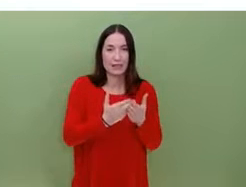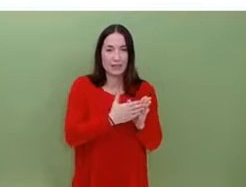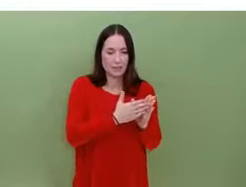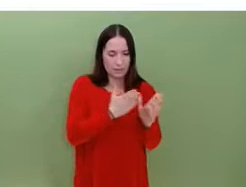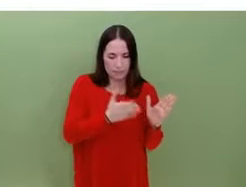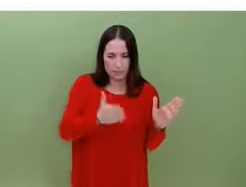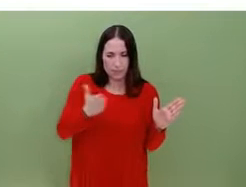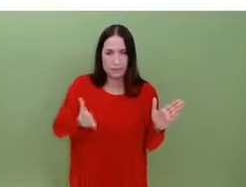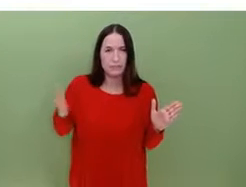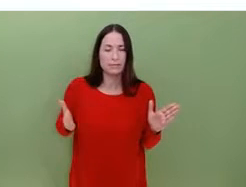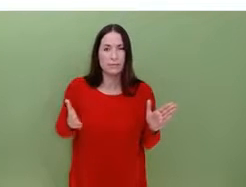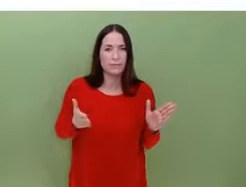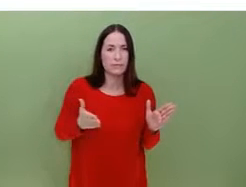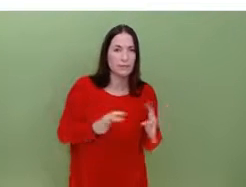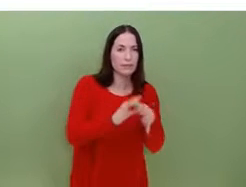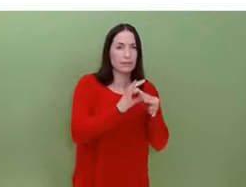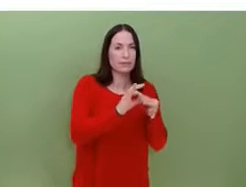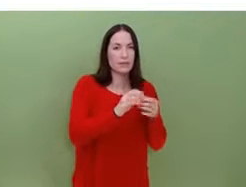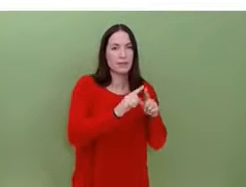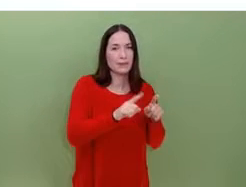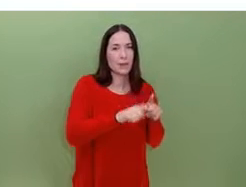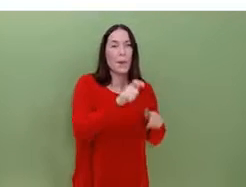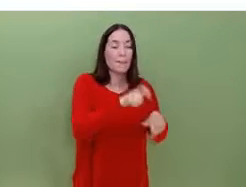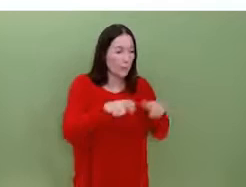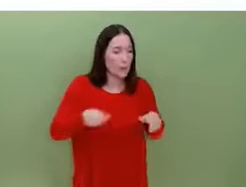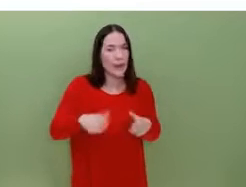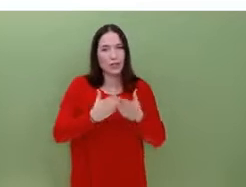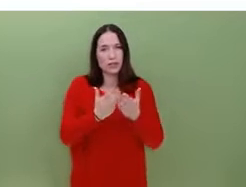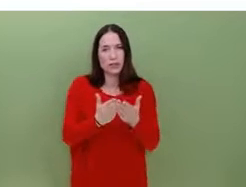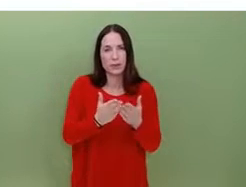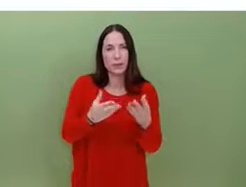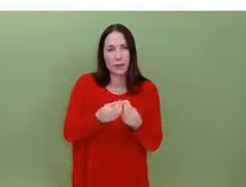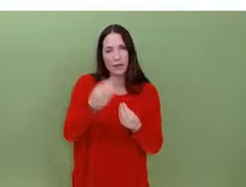population studies of child mental health